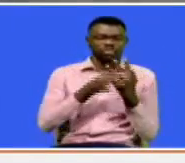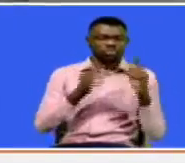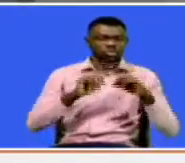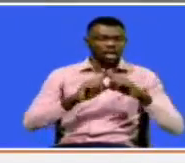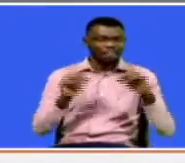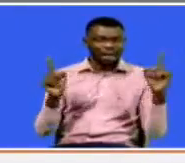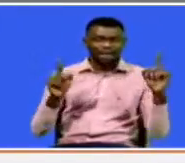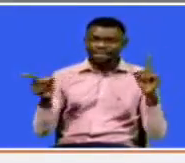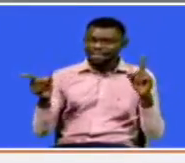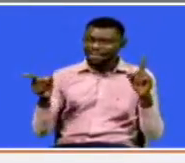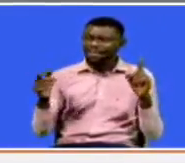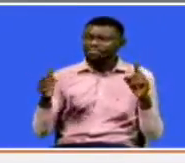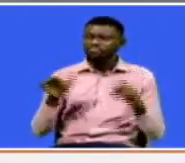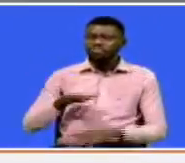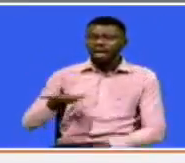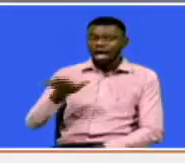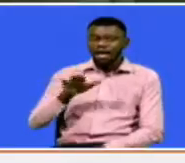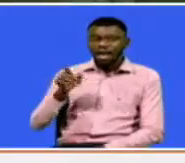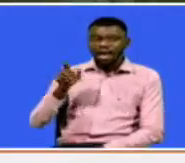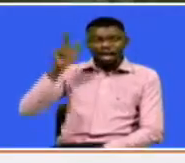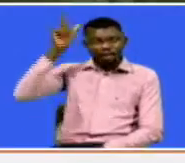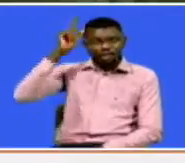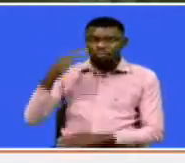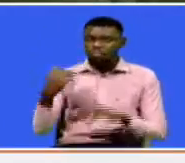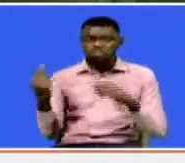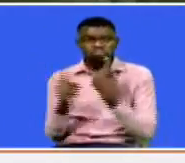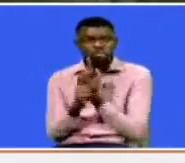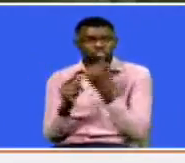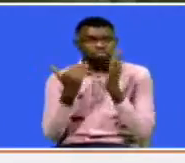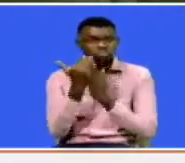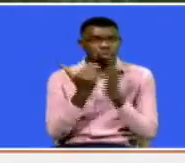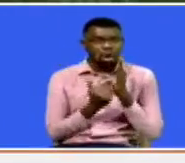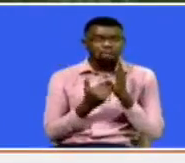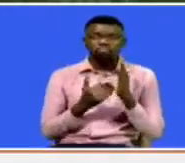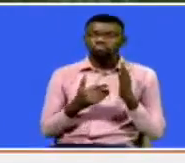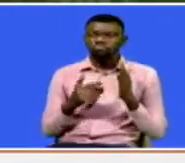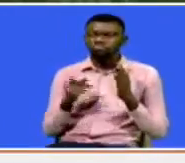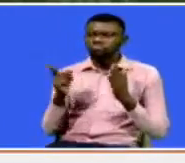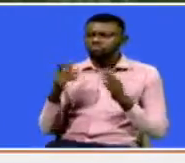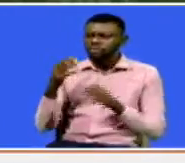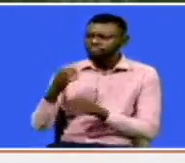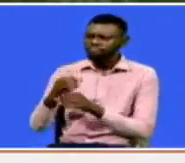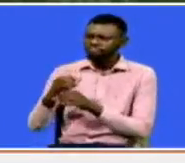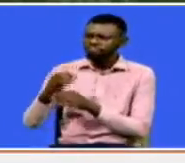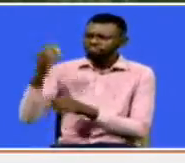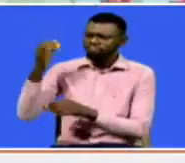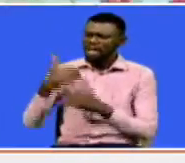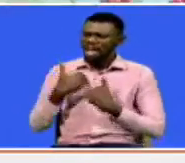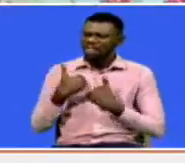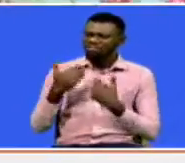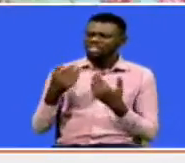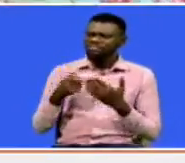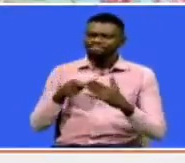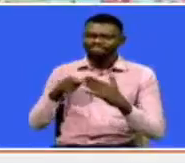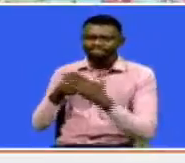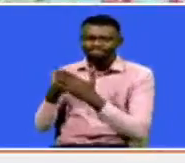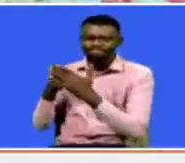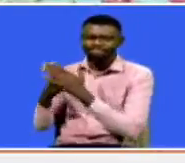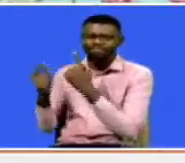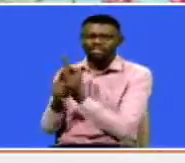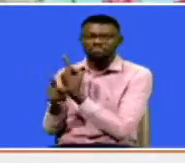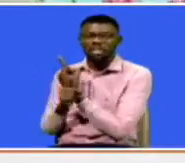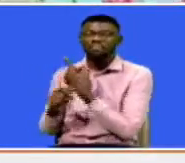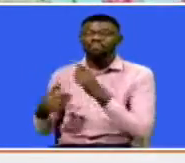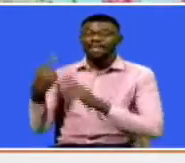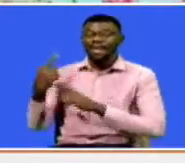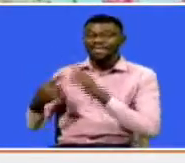this beachfront village, things are quite different. This pole carrying hundreds of padlocks has seen it all for